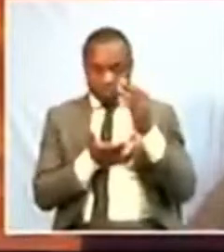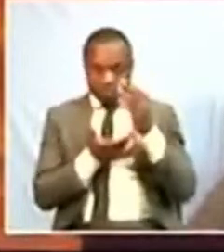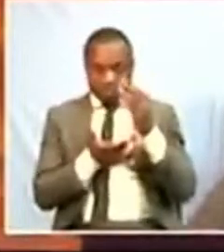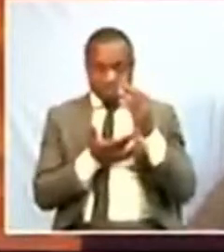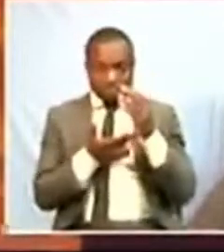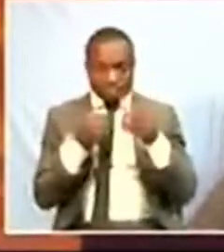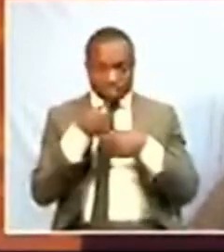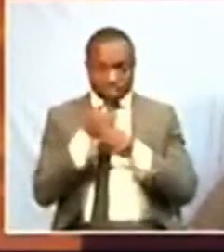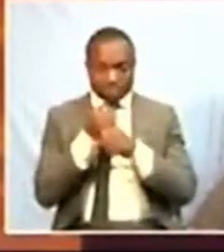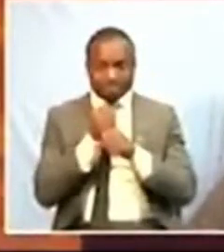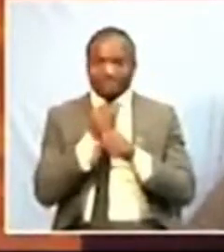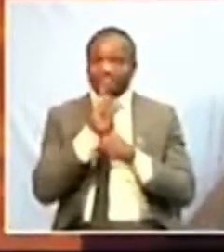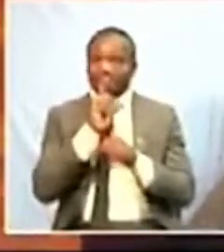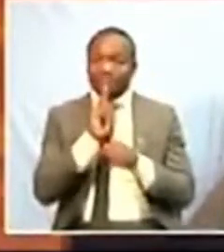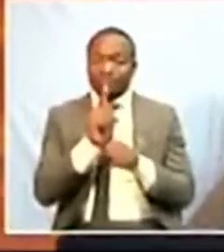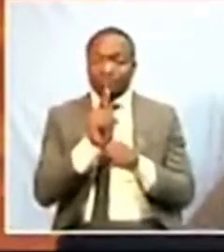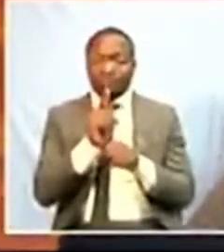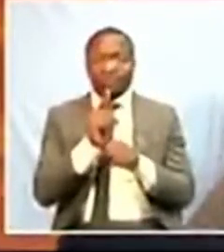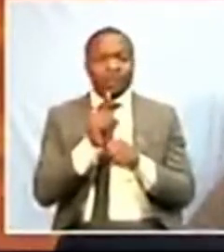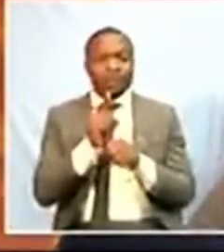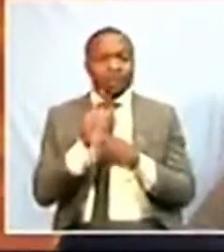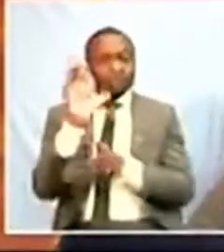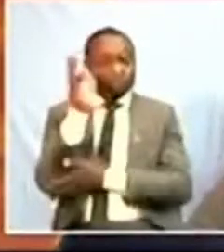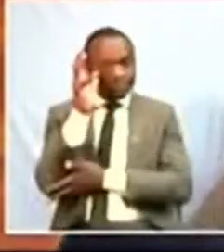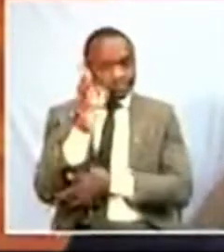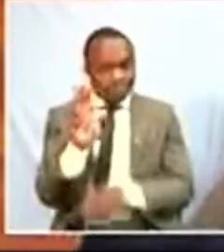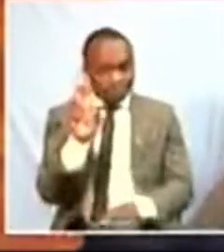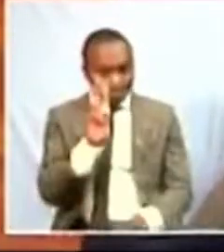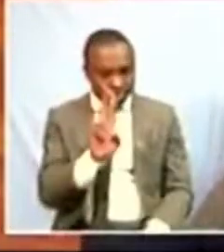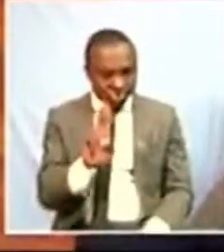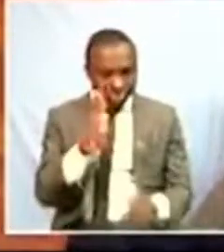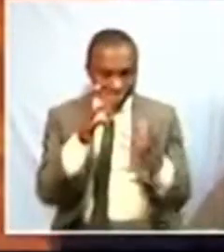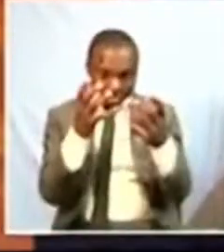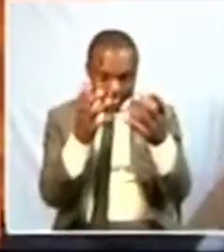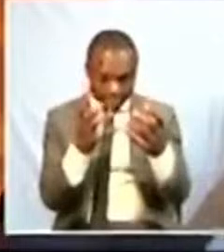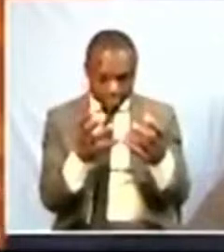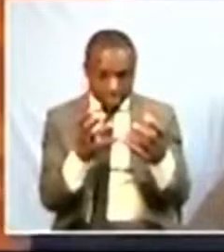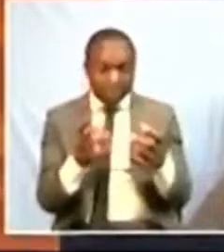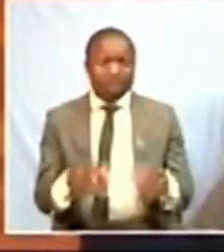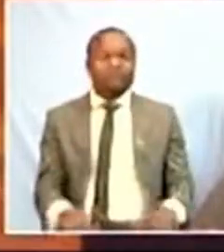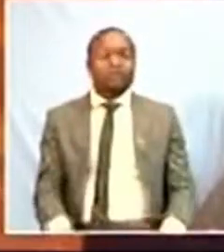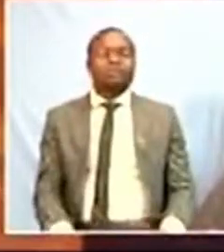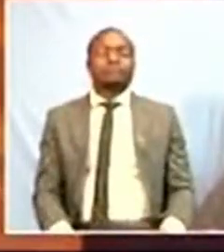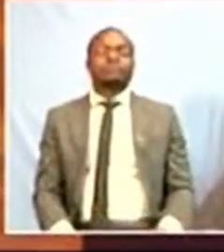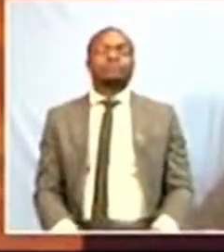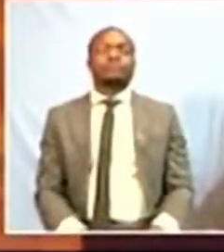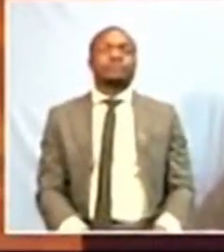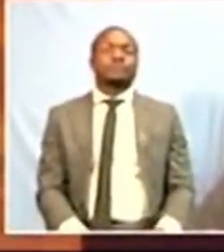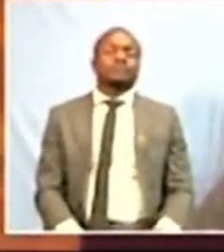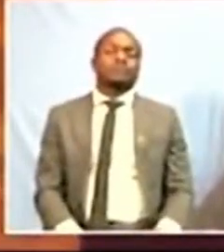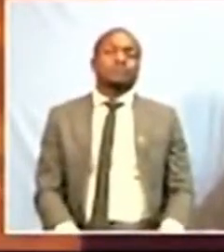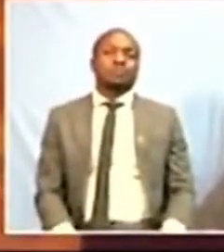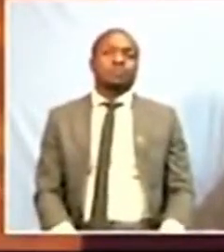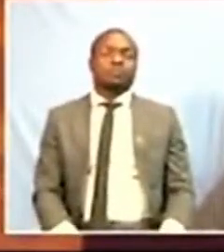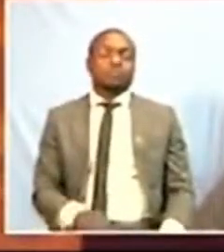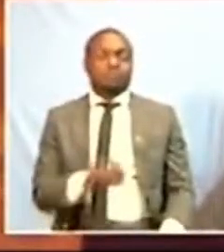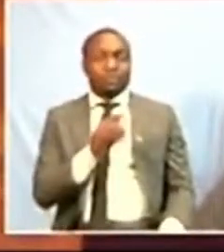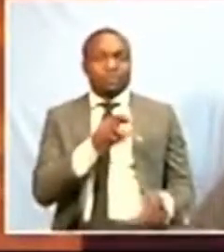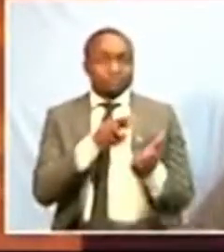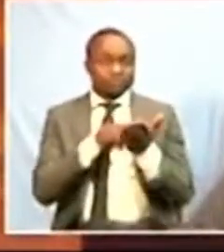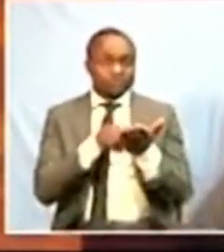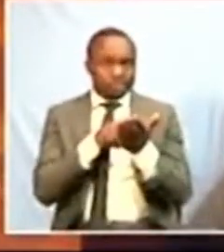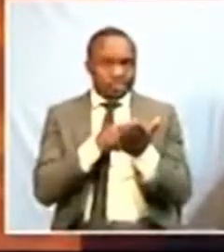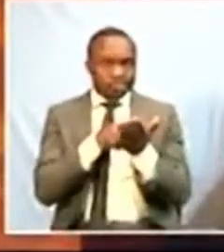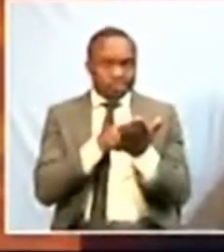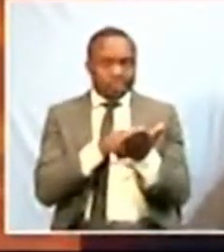of ensuring that the wood they are using is dry enough. So they recommended the use of that